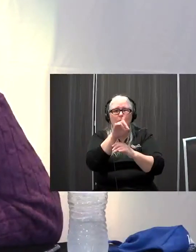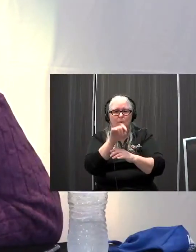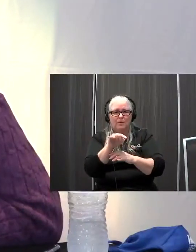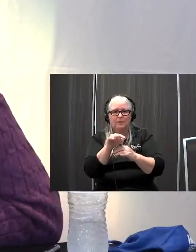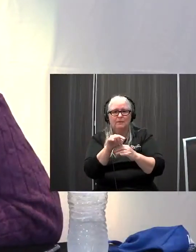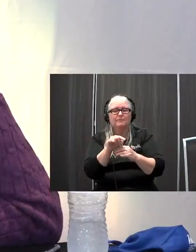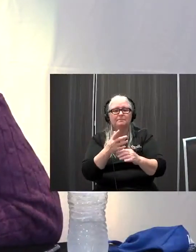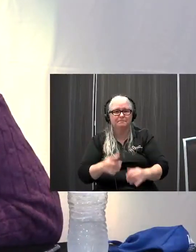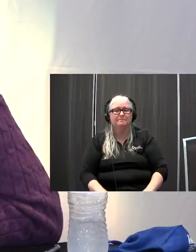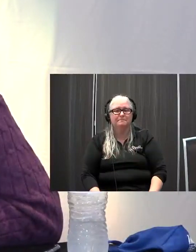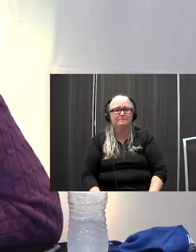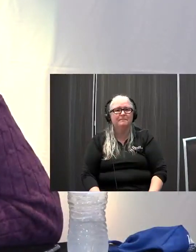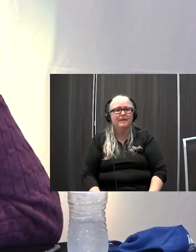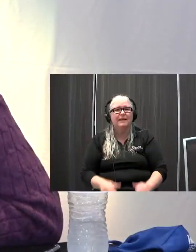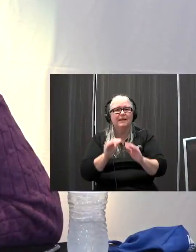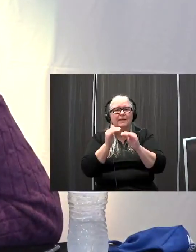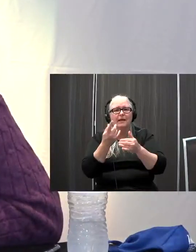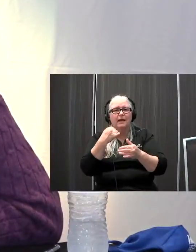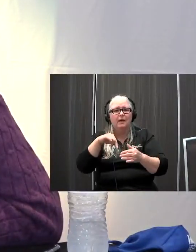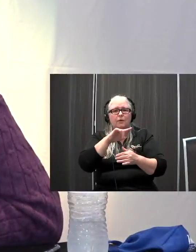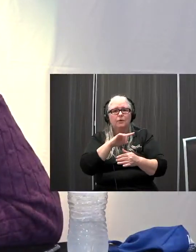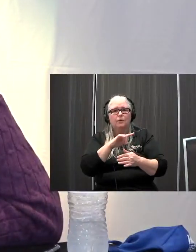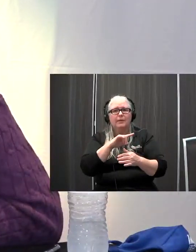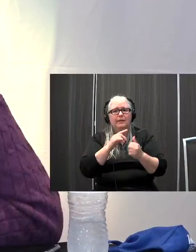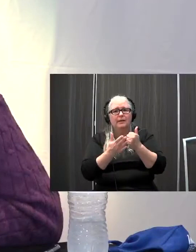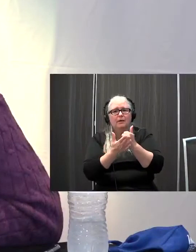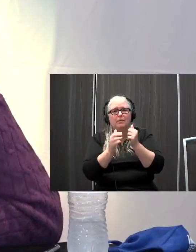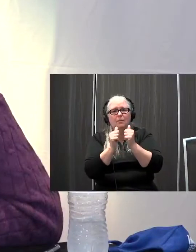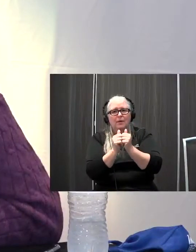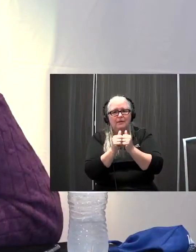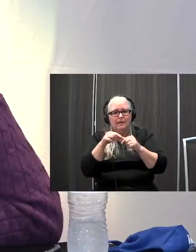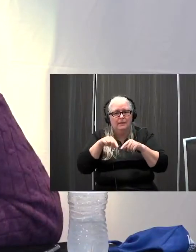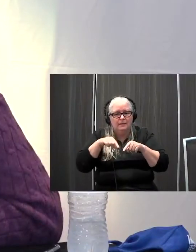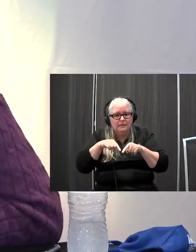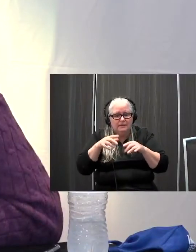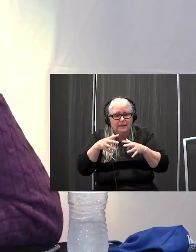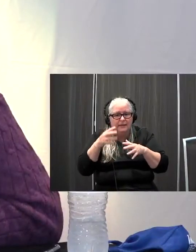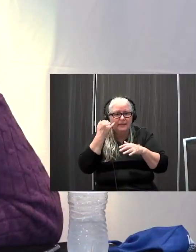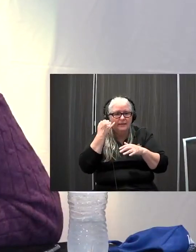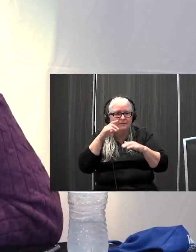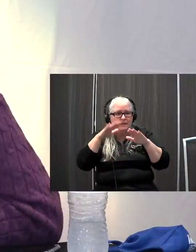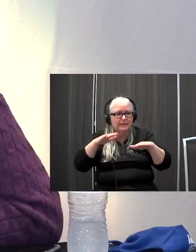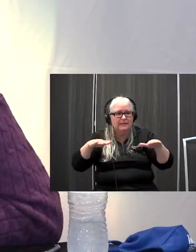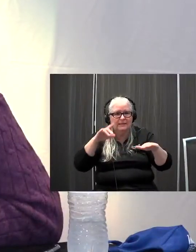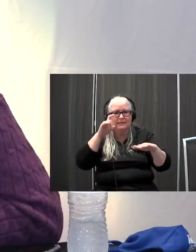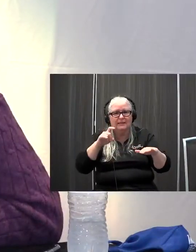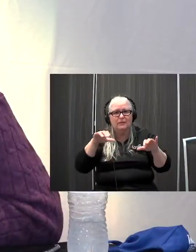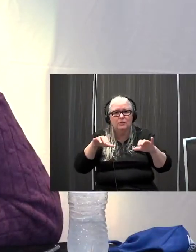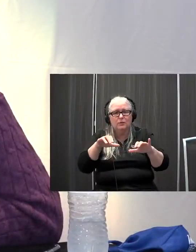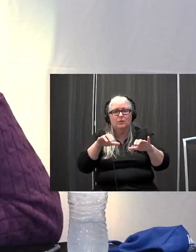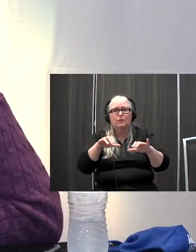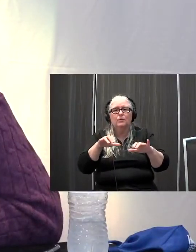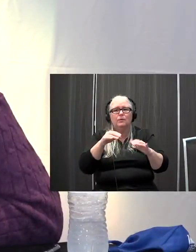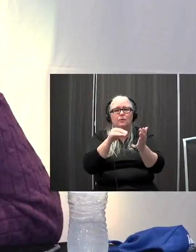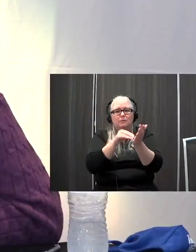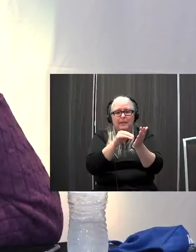bit. How do we aid with anxiety when our kids have to go through medical procedures or exams? No matter how much we explain, the bottom